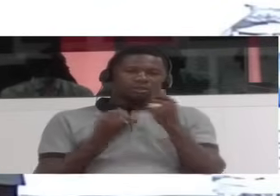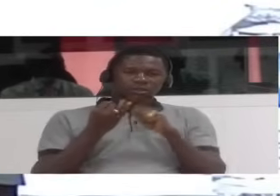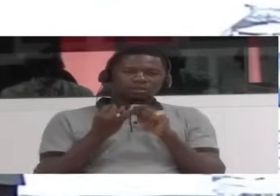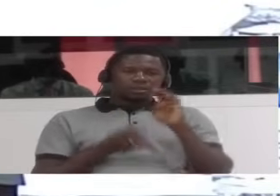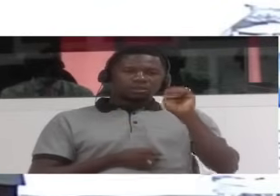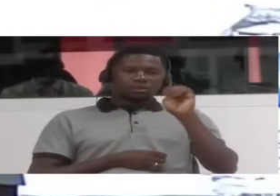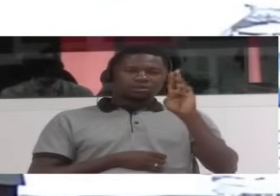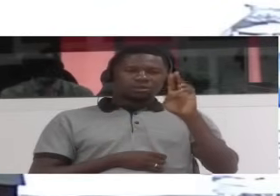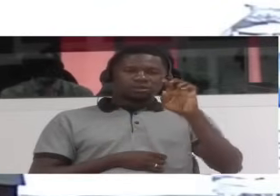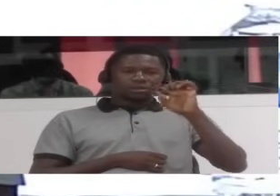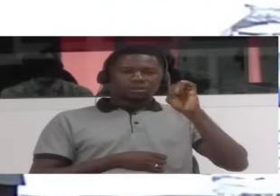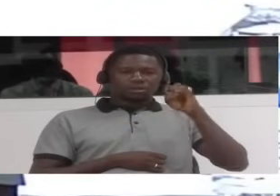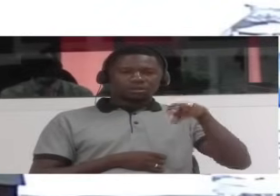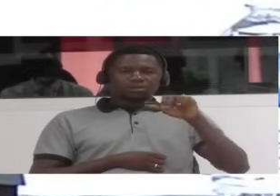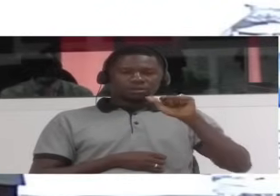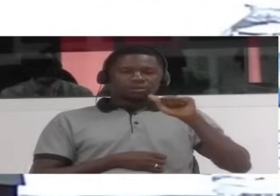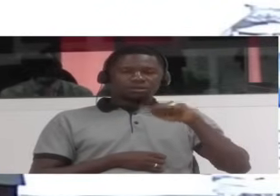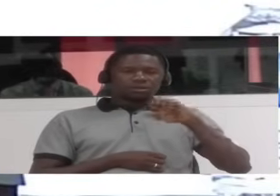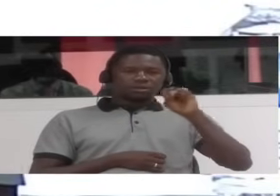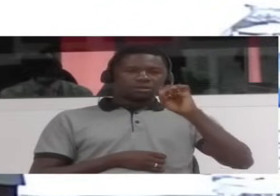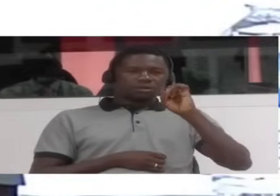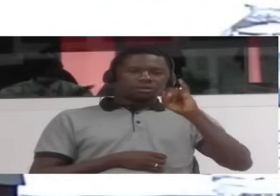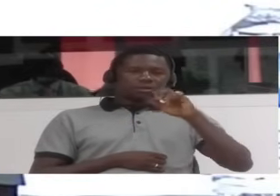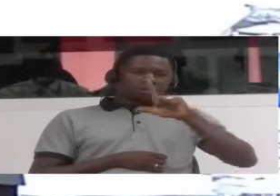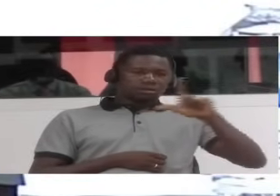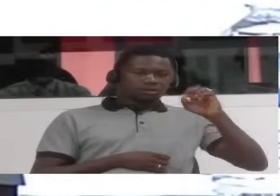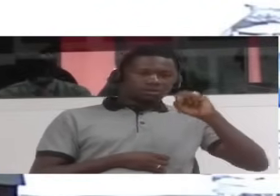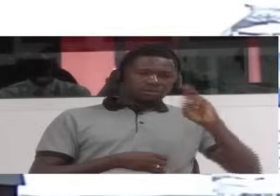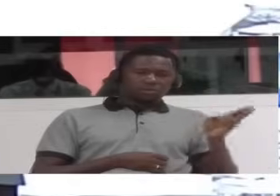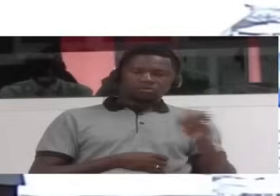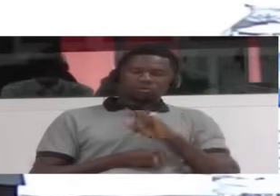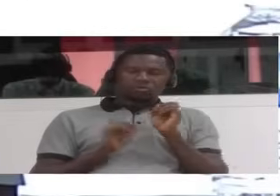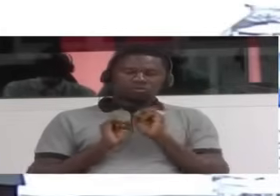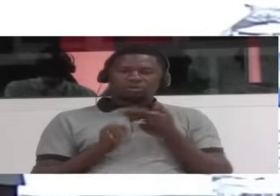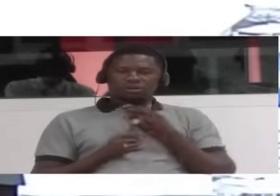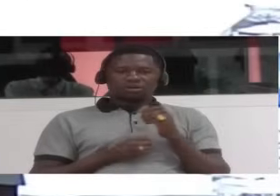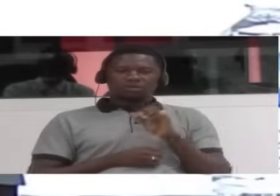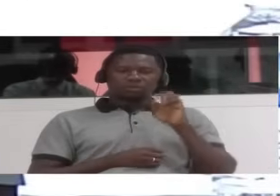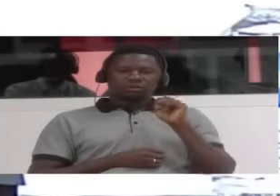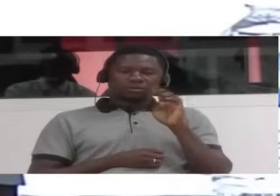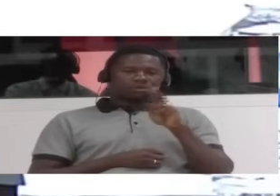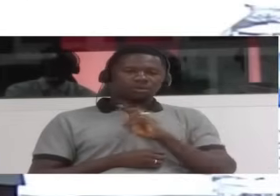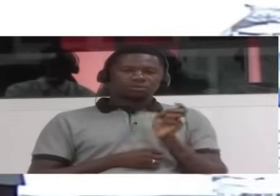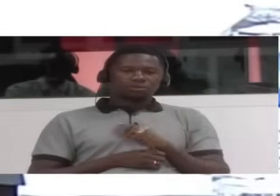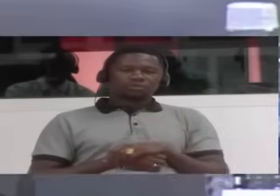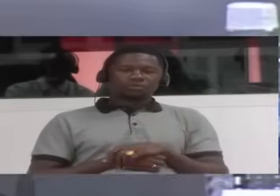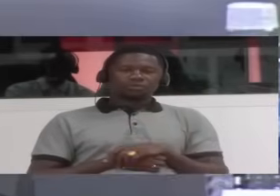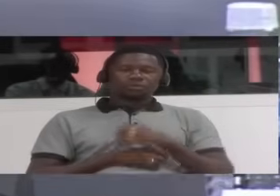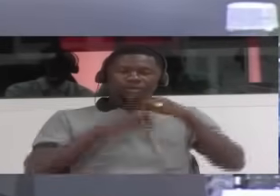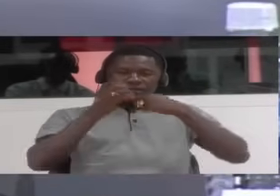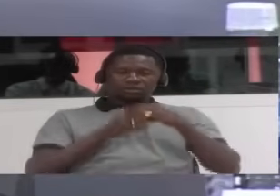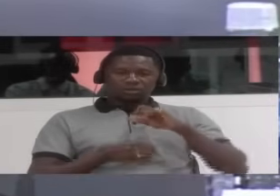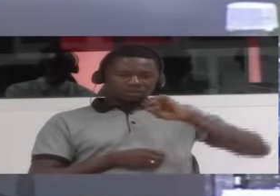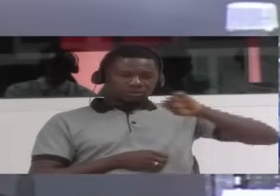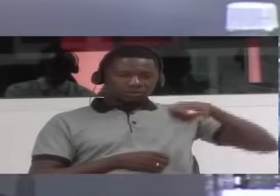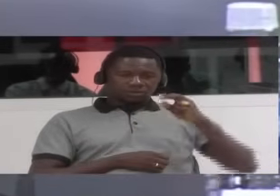Ibrahim Asila? No. We don't have Ibrahim Asila. Okay. So after this jungler training,